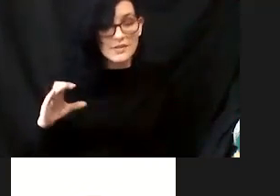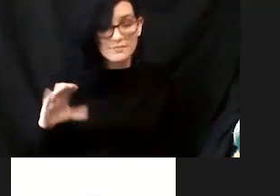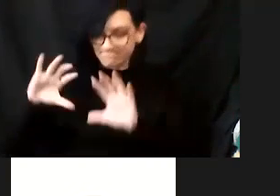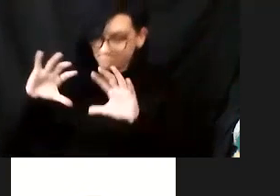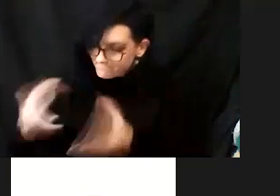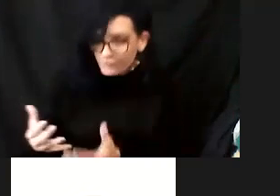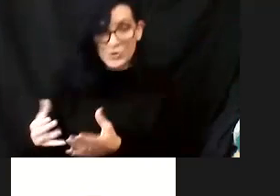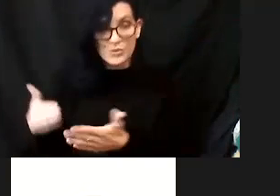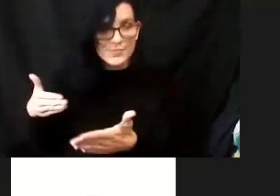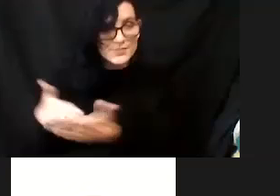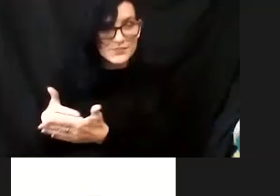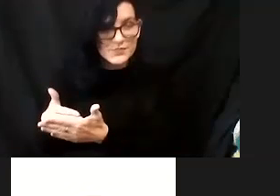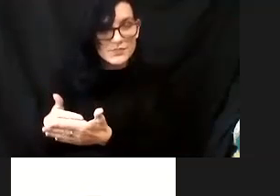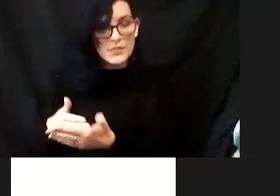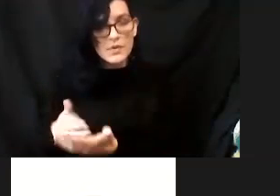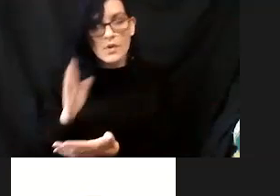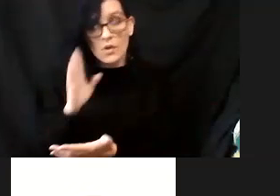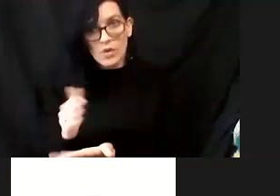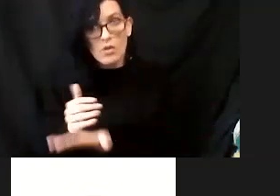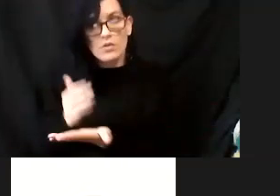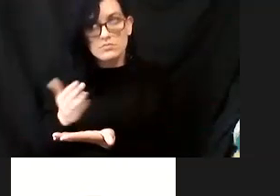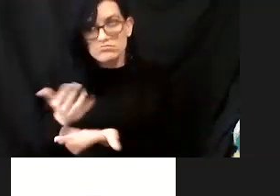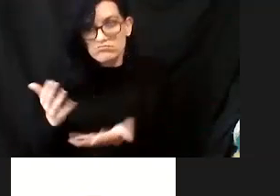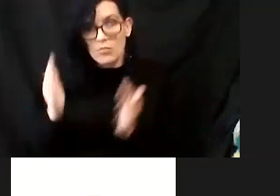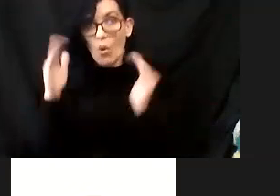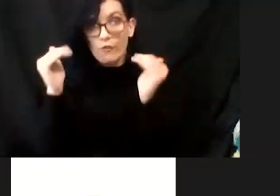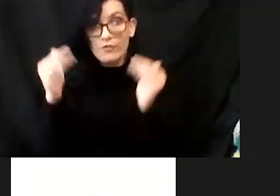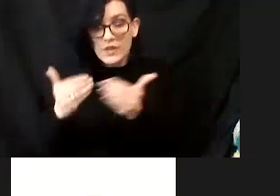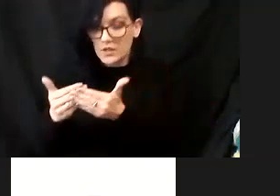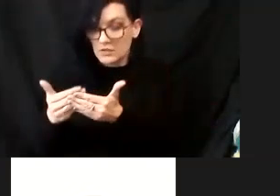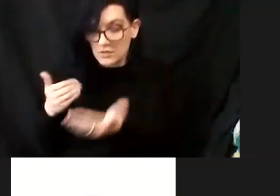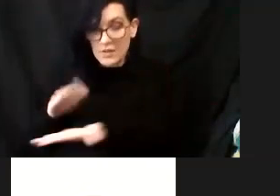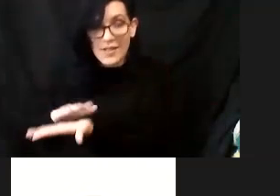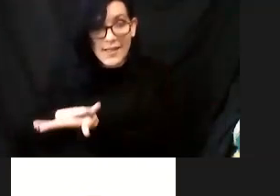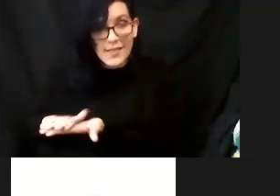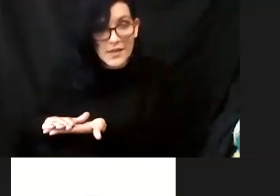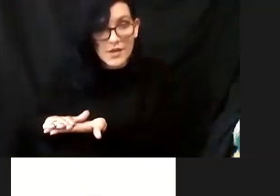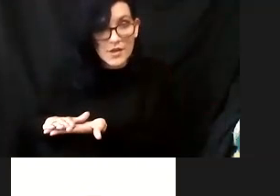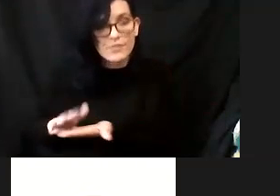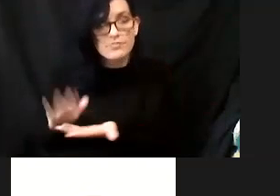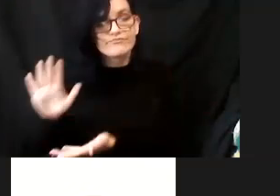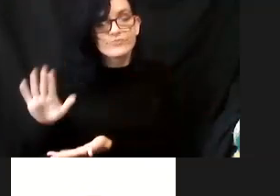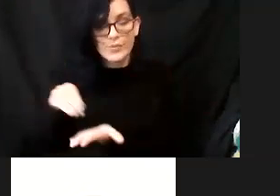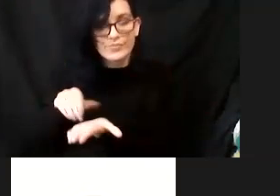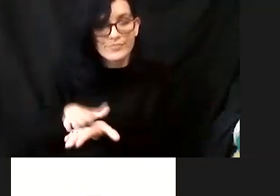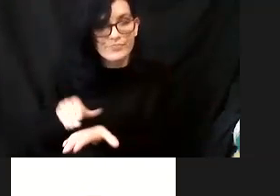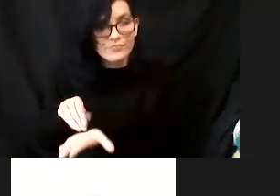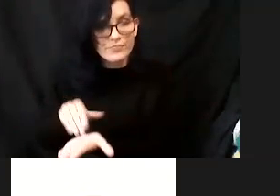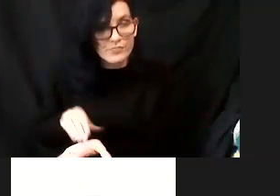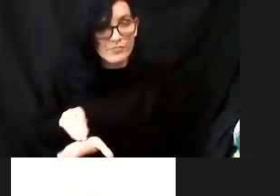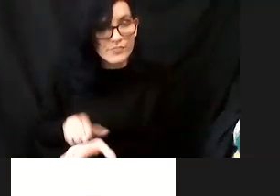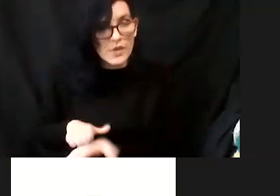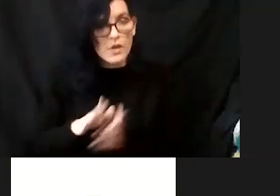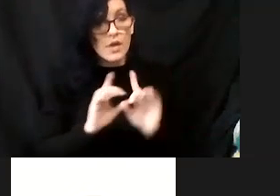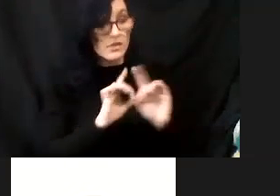that is supposed to help clear a lot of those backlogged applications. And the Department of Ed recently made some changes to the